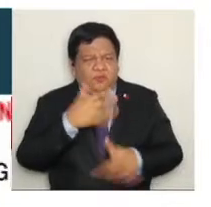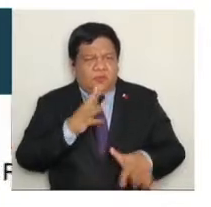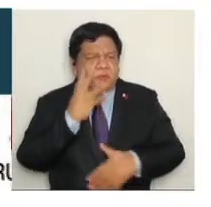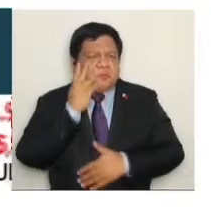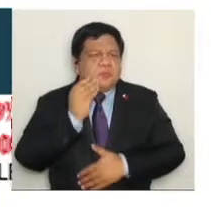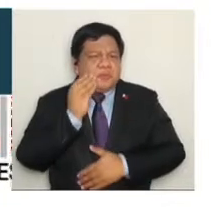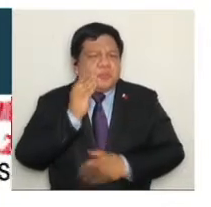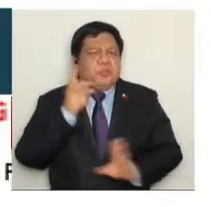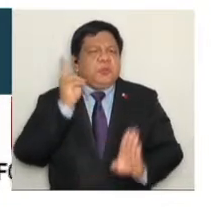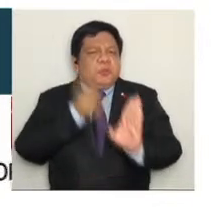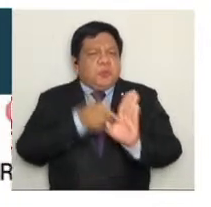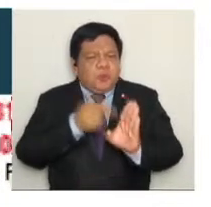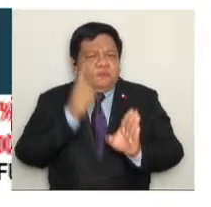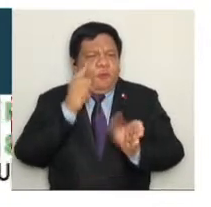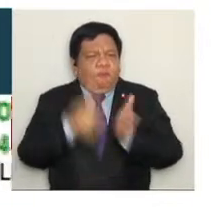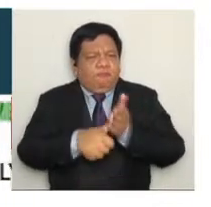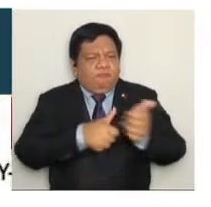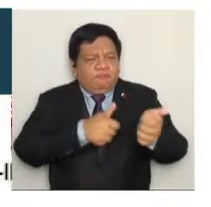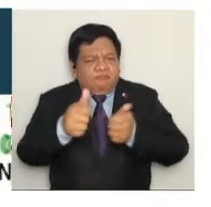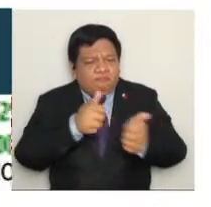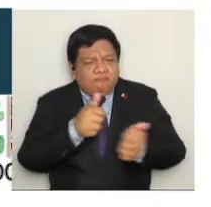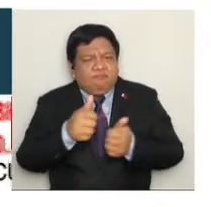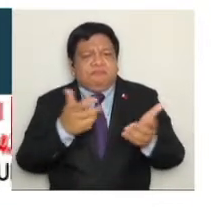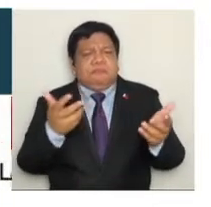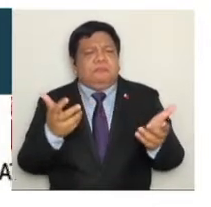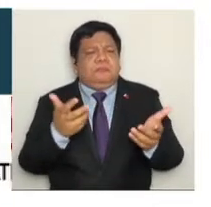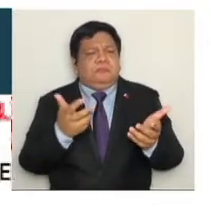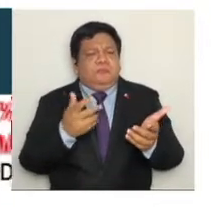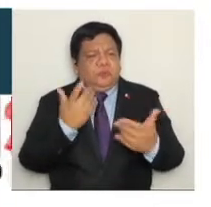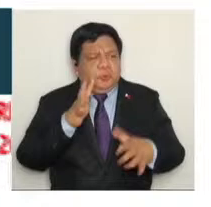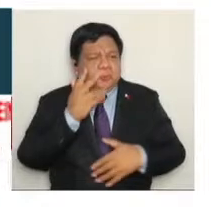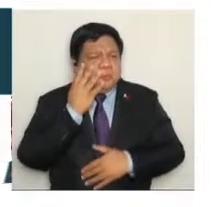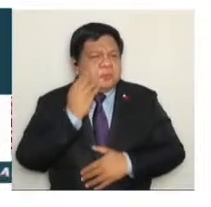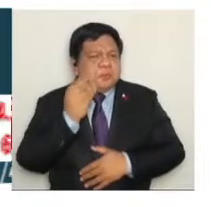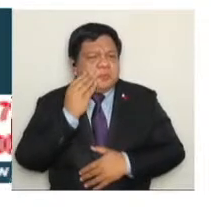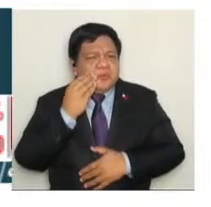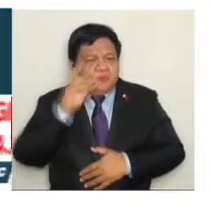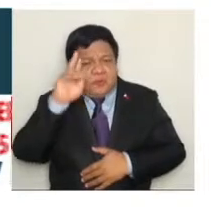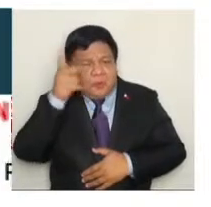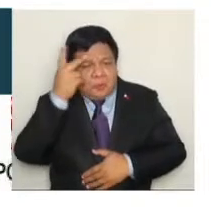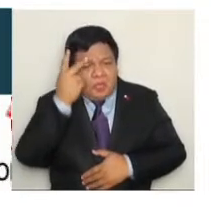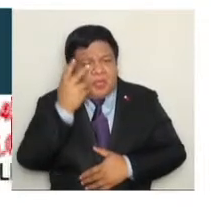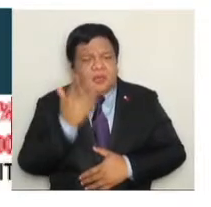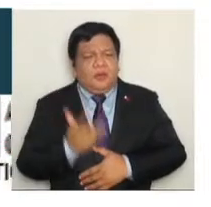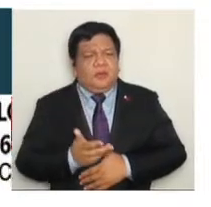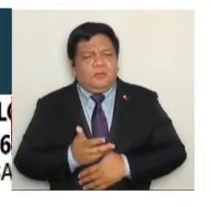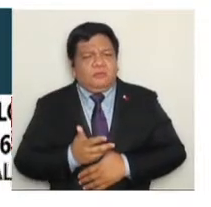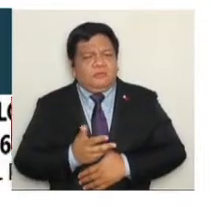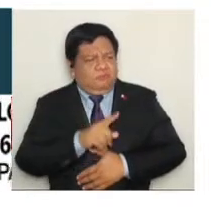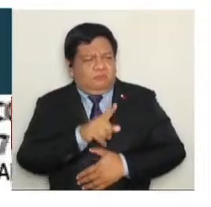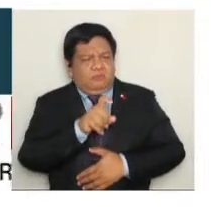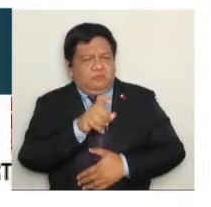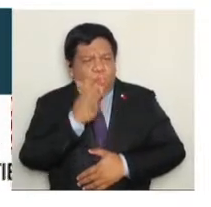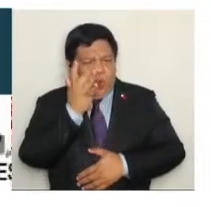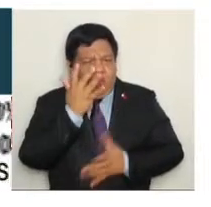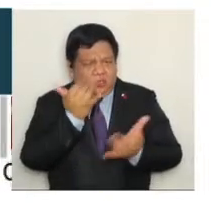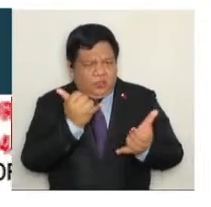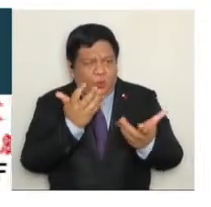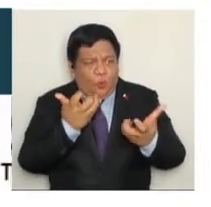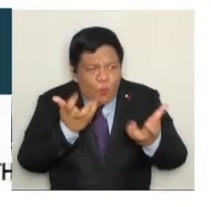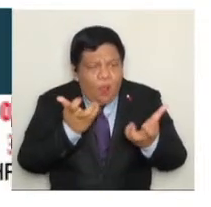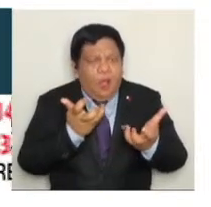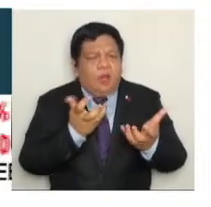running for public office, taste of Philippine politics as well. Why would you still want it,